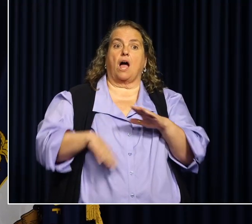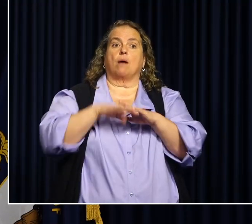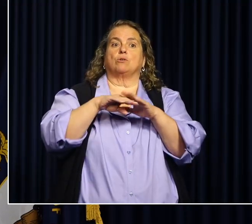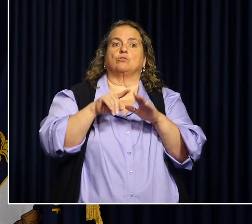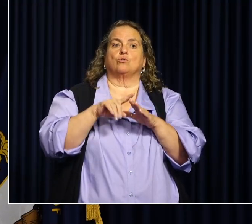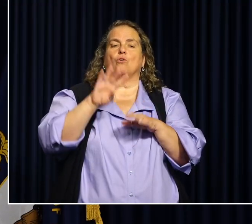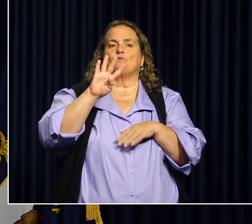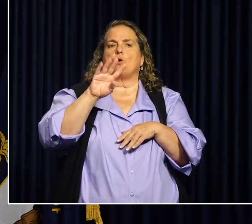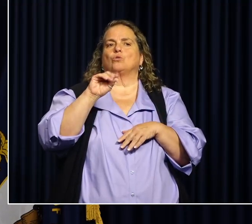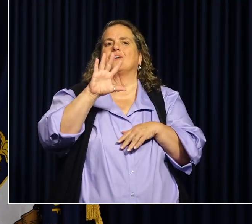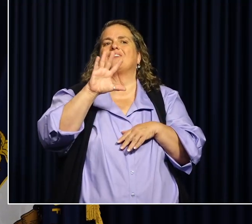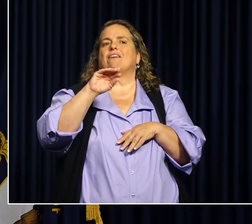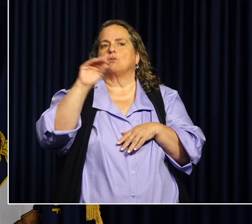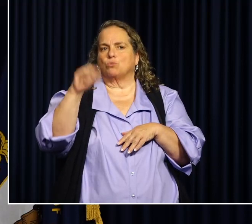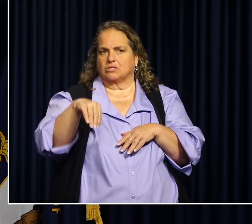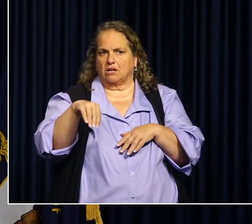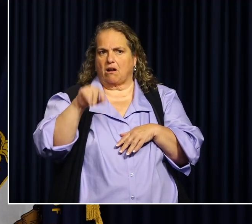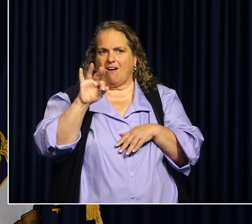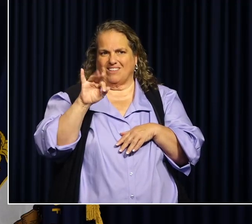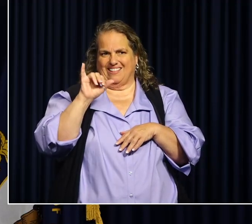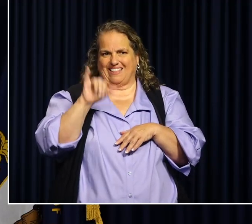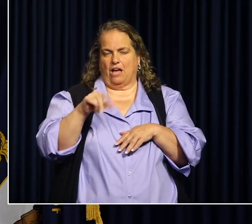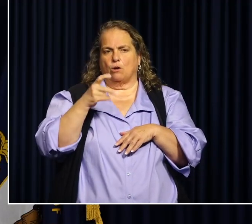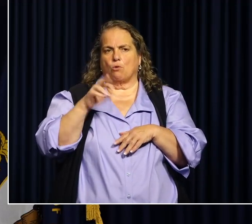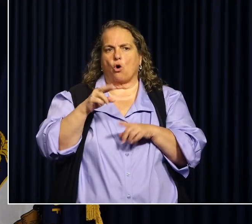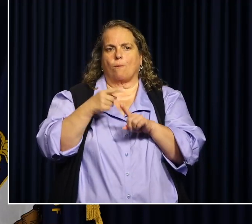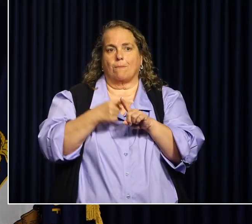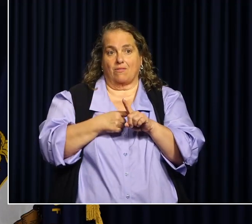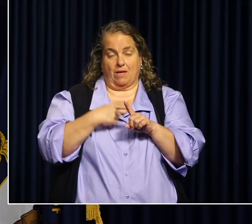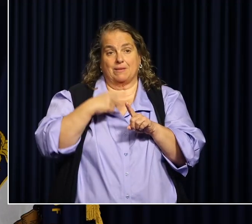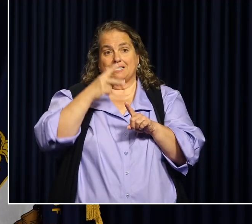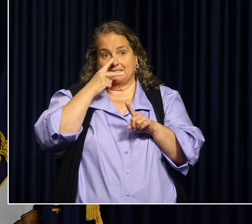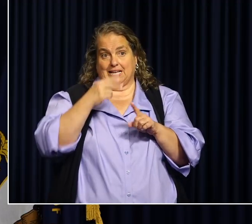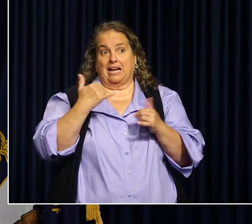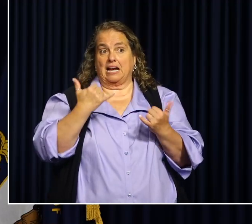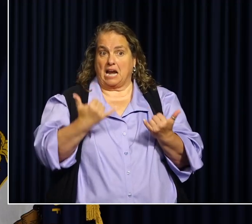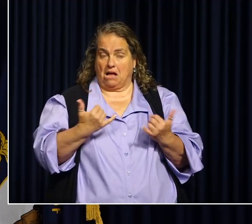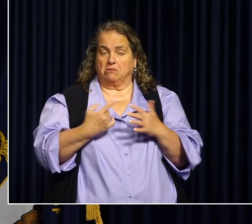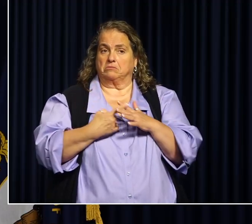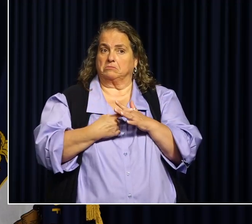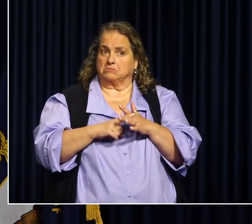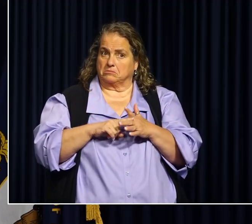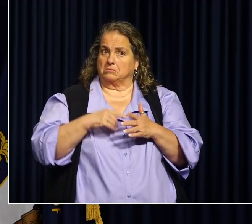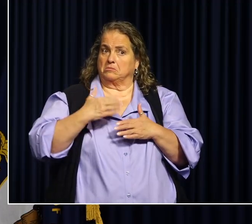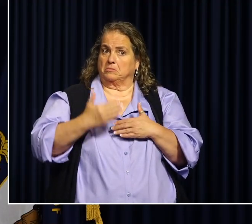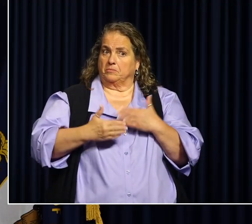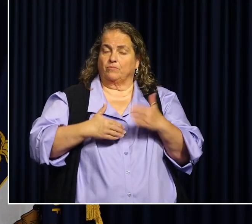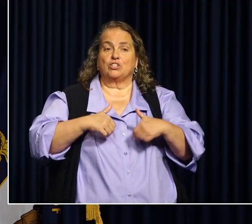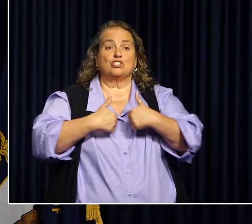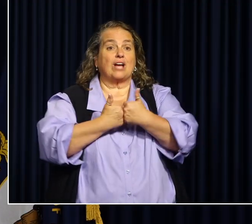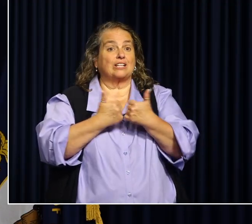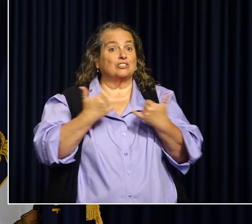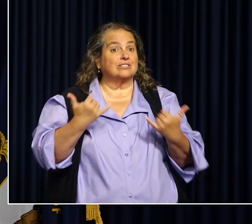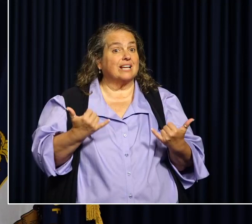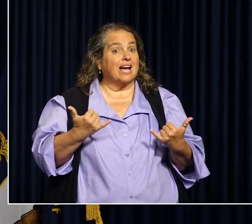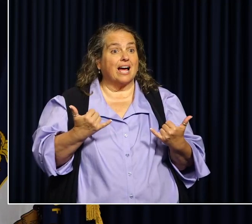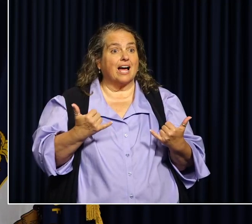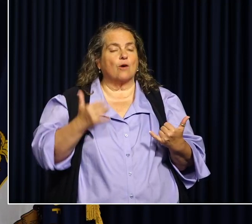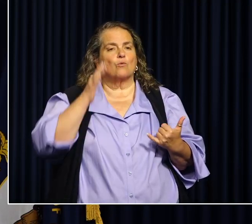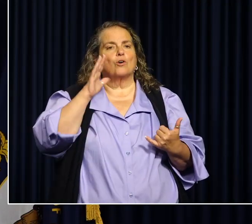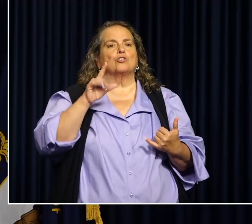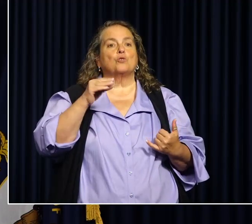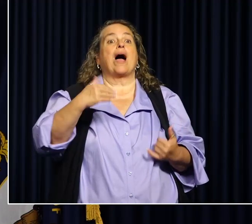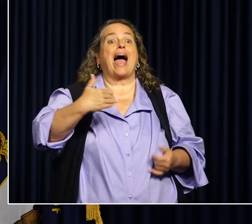to 5% of that per month. I'm seeing it come together. The challenge now is going to be to